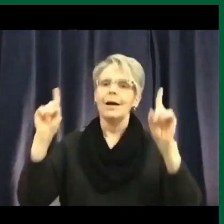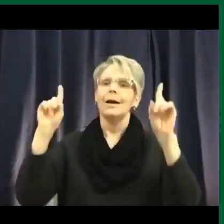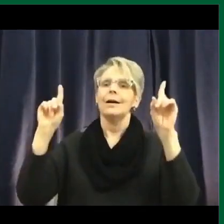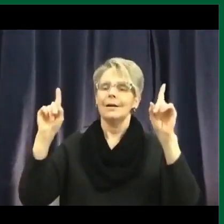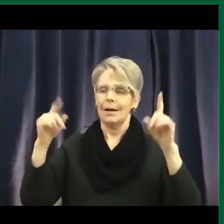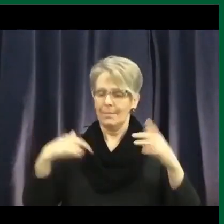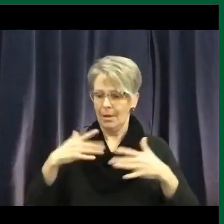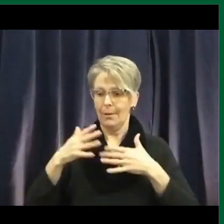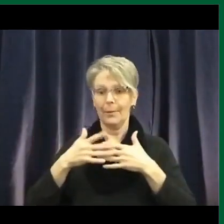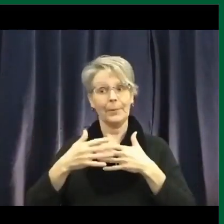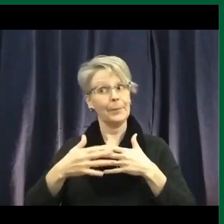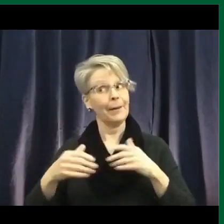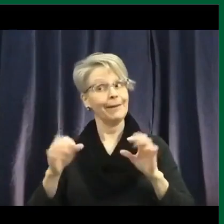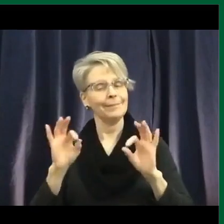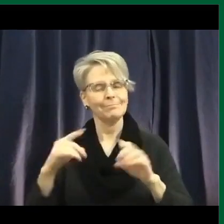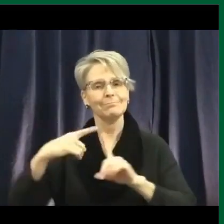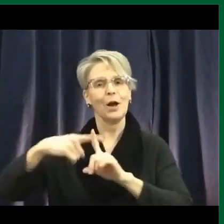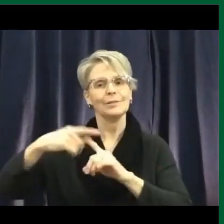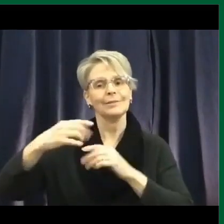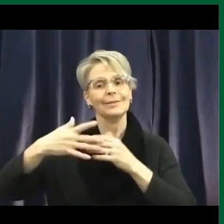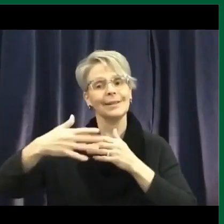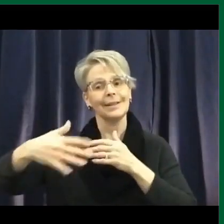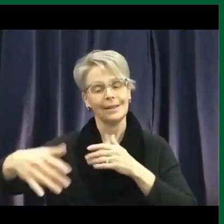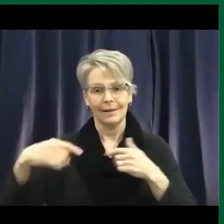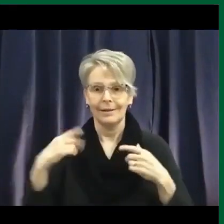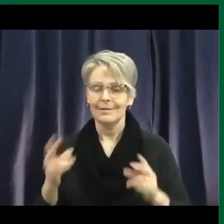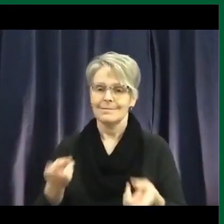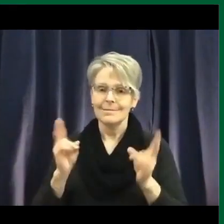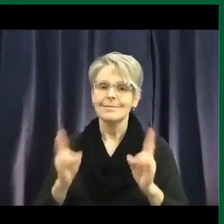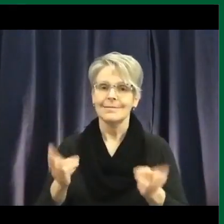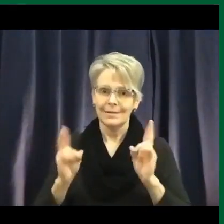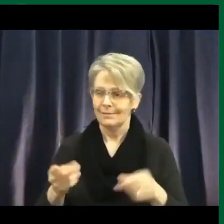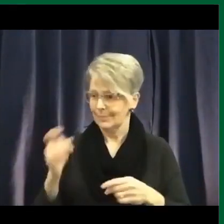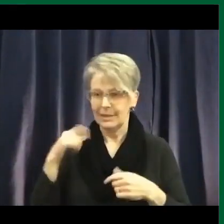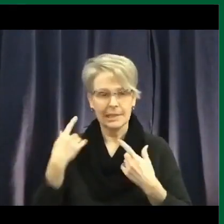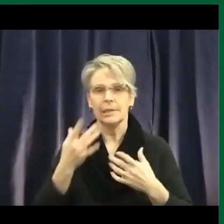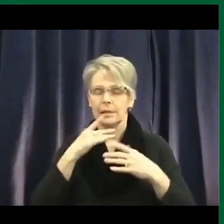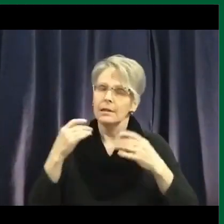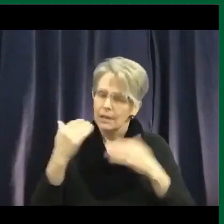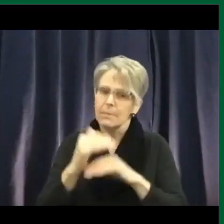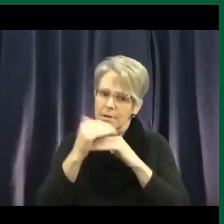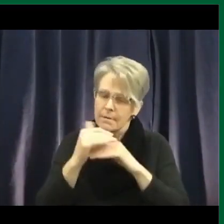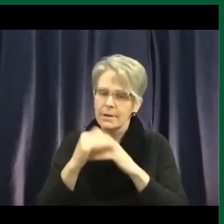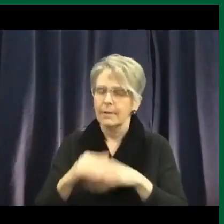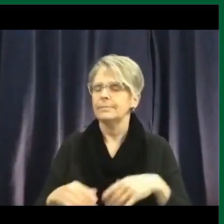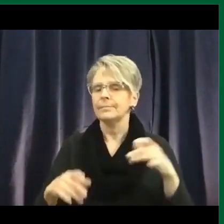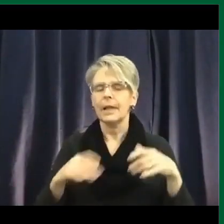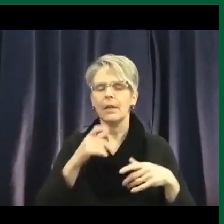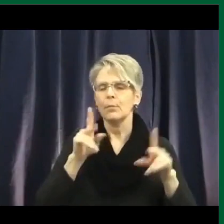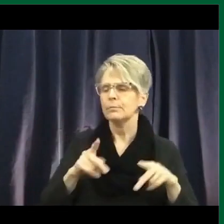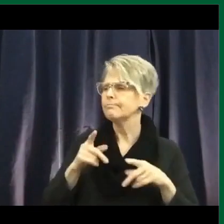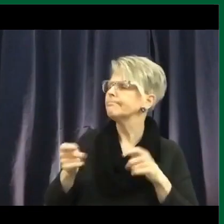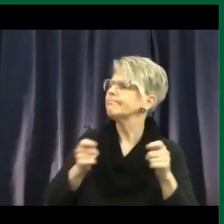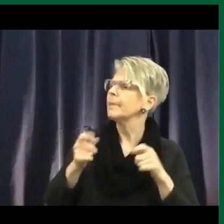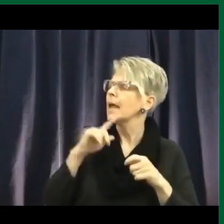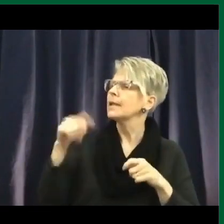better and brighter days ahead, and it's been a long time since I've been able to say that. We'll take another question in the room.